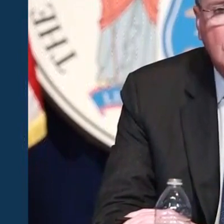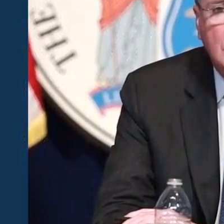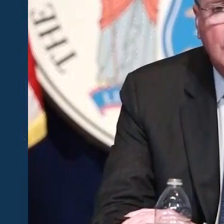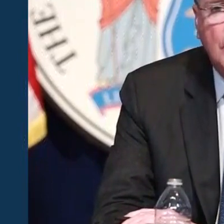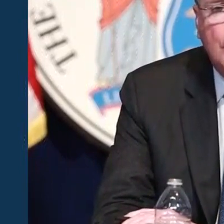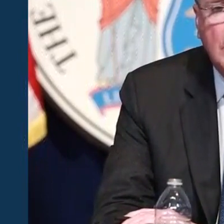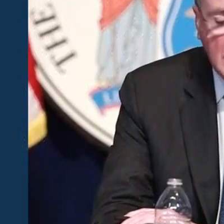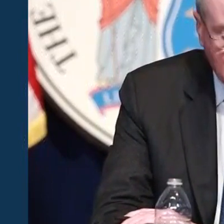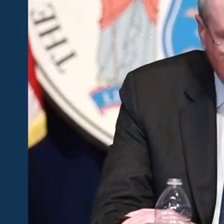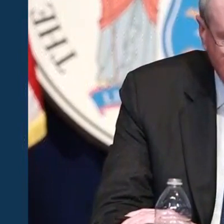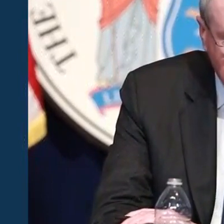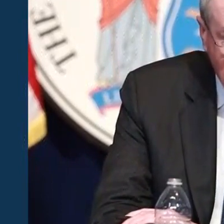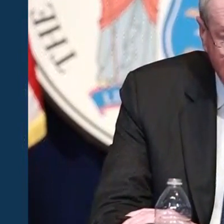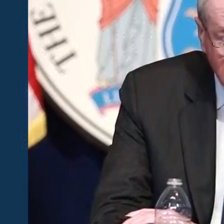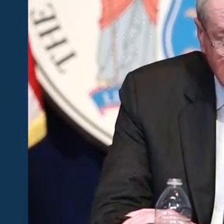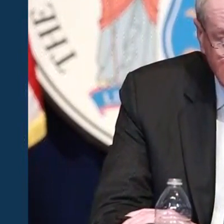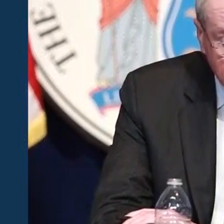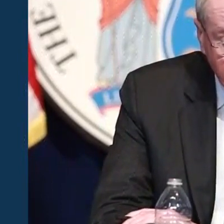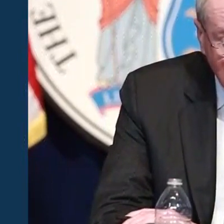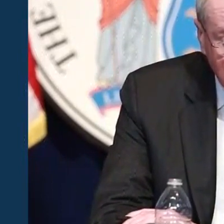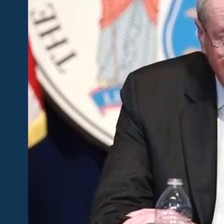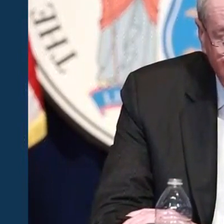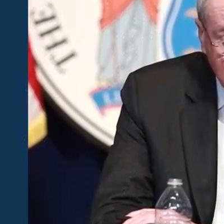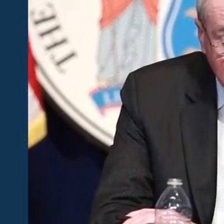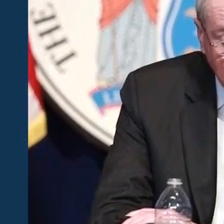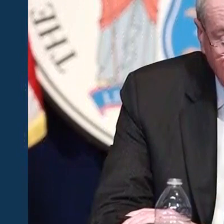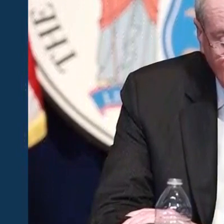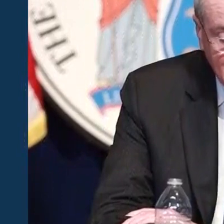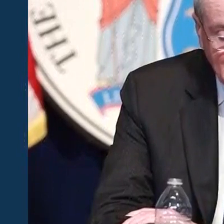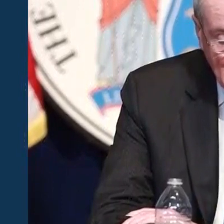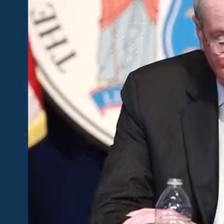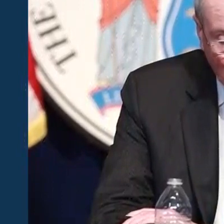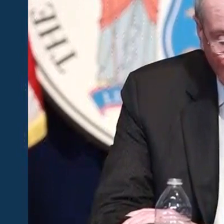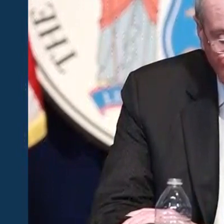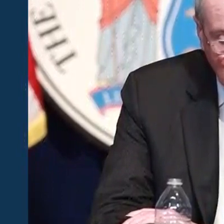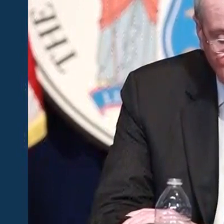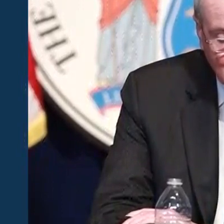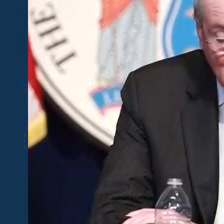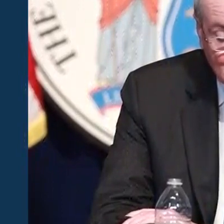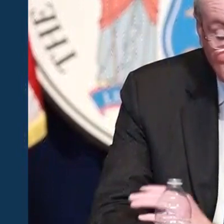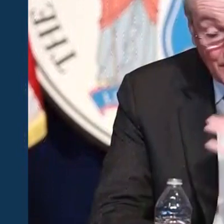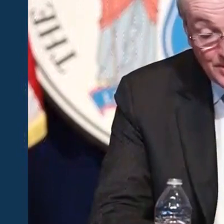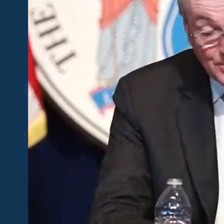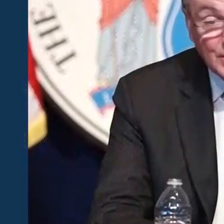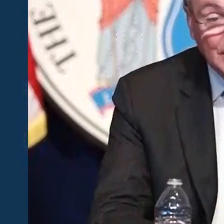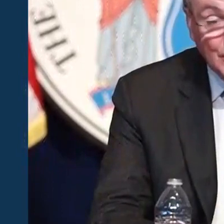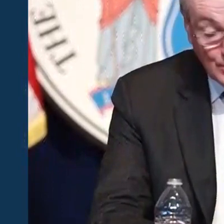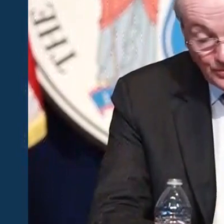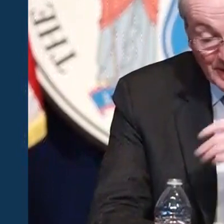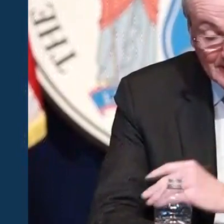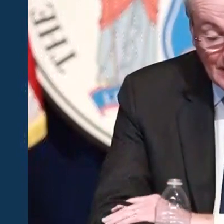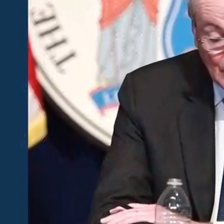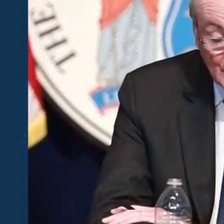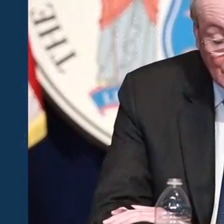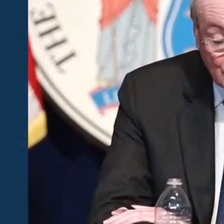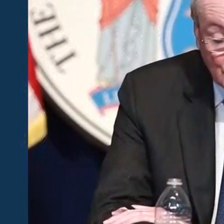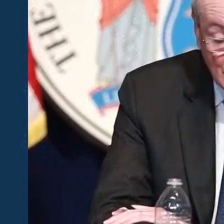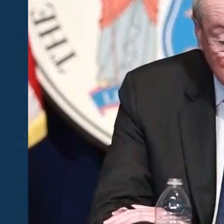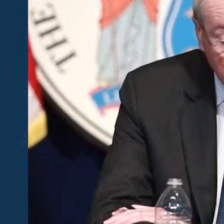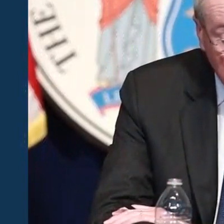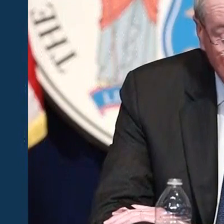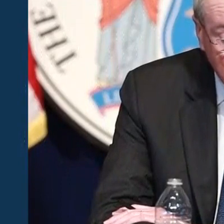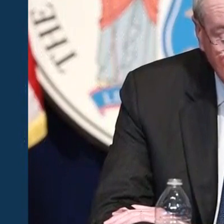passed since we last gathered. On February 10th, 1984, the Reverend Dr. W. Lewis McDowell, there